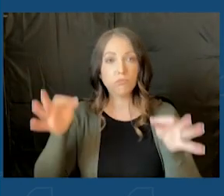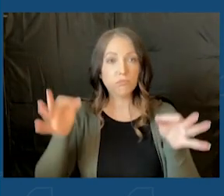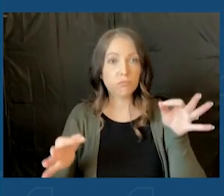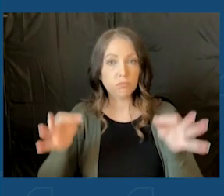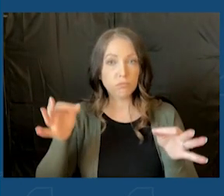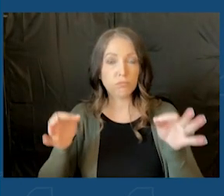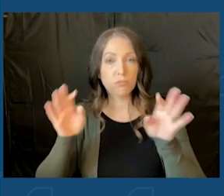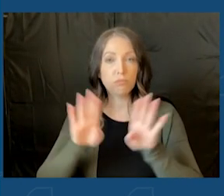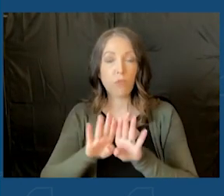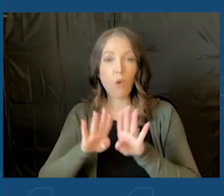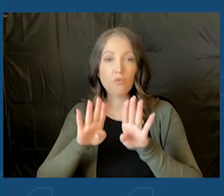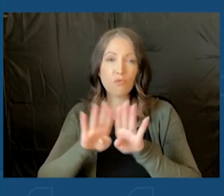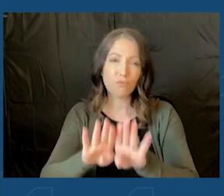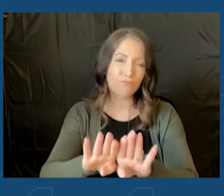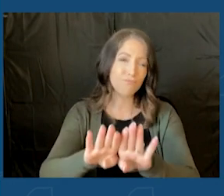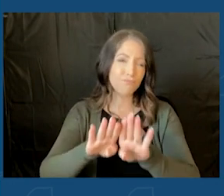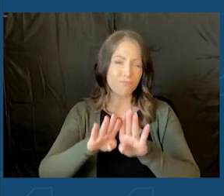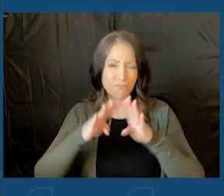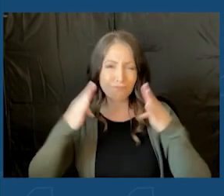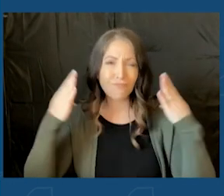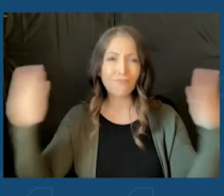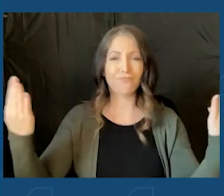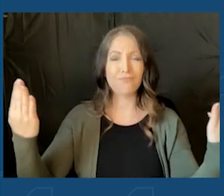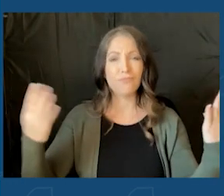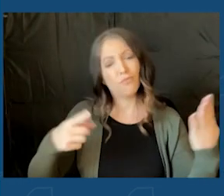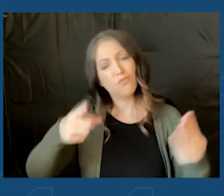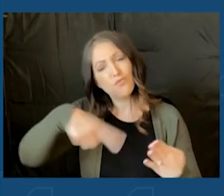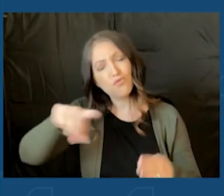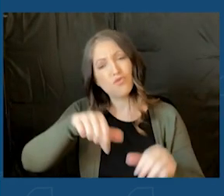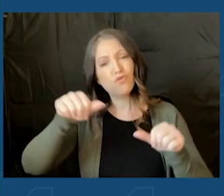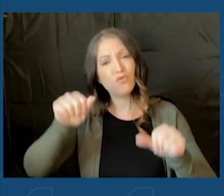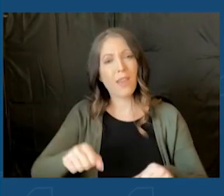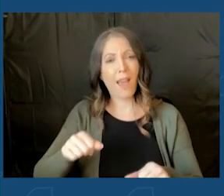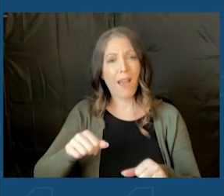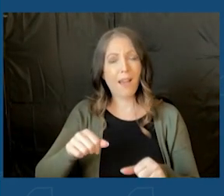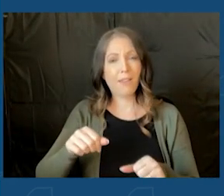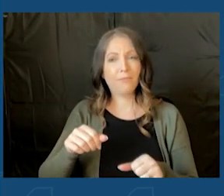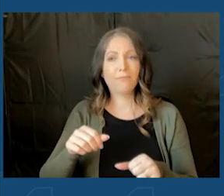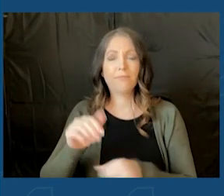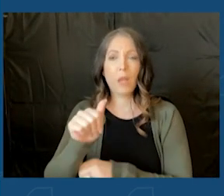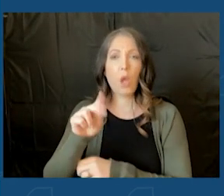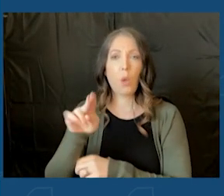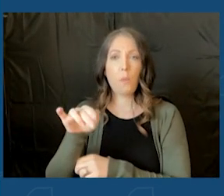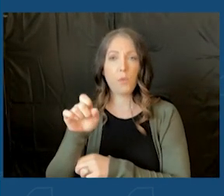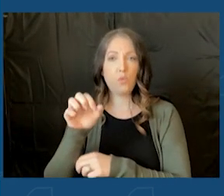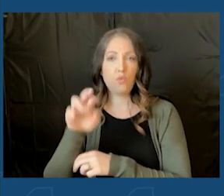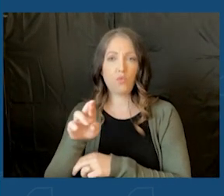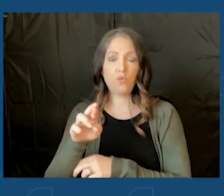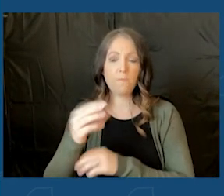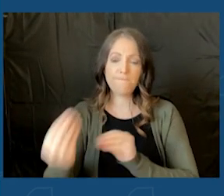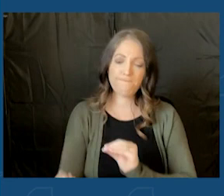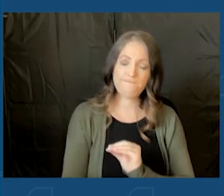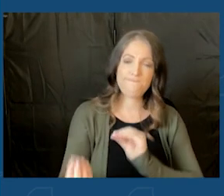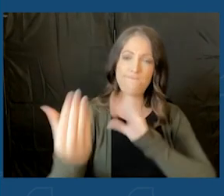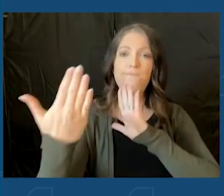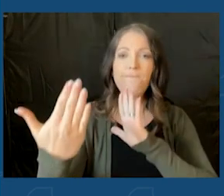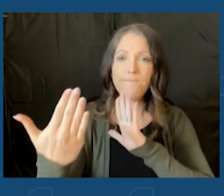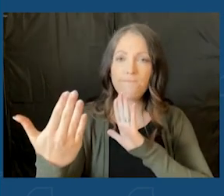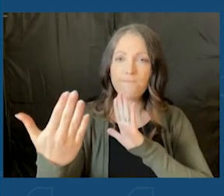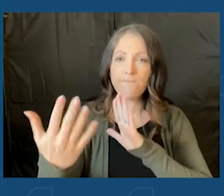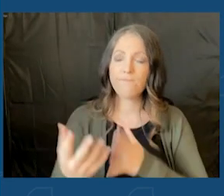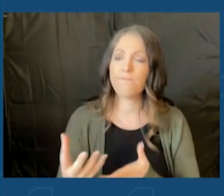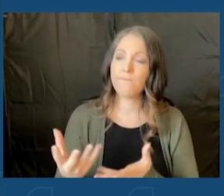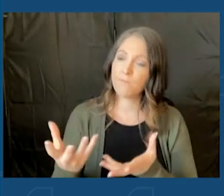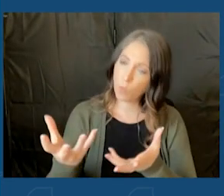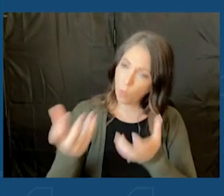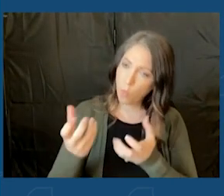will be flung open so you can confront your abusers and seek the justice that was too long denied